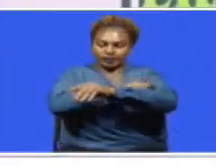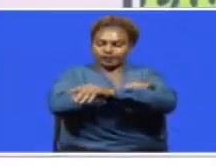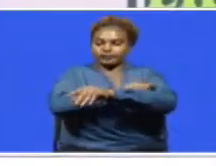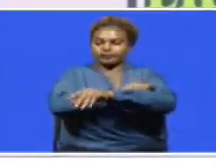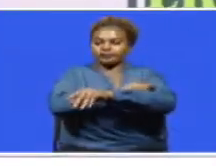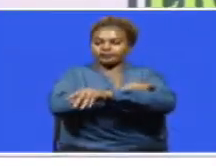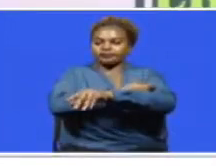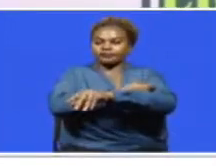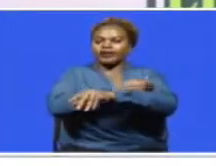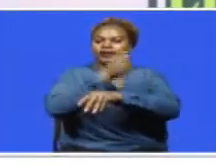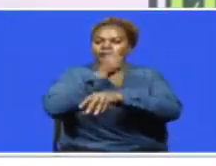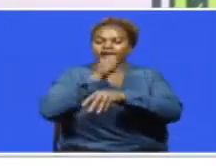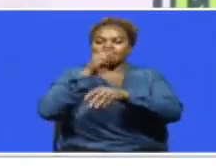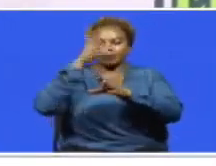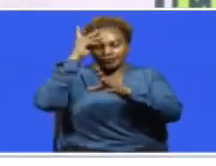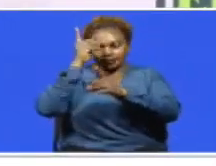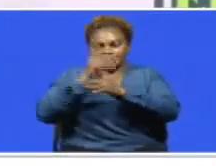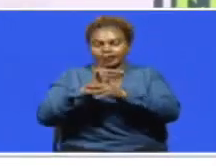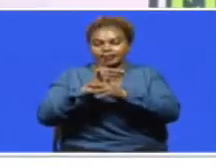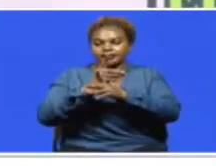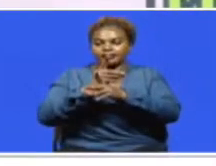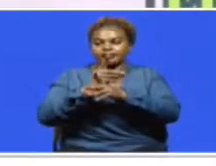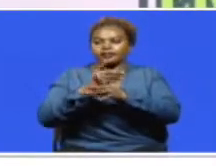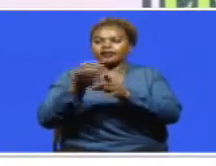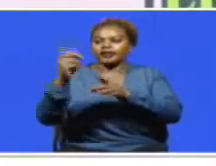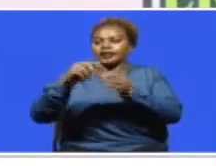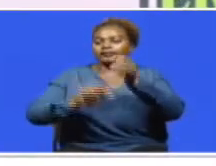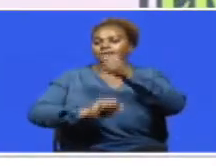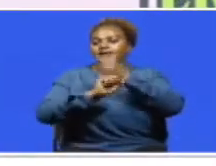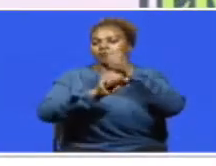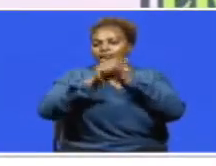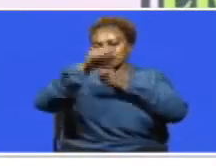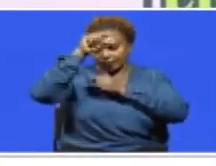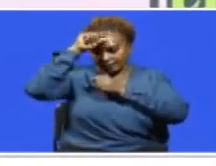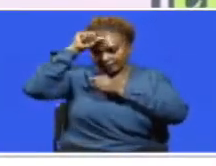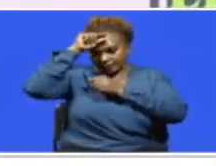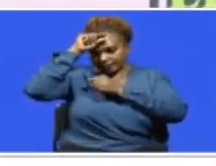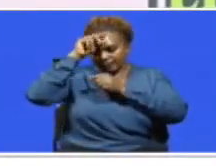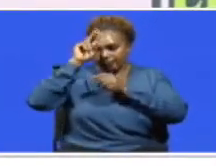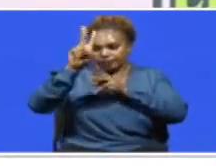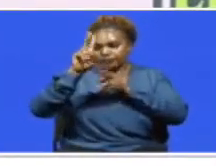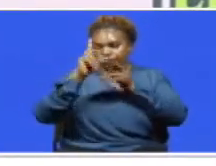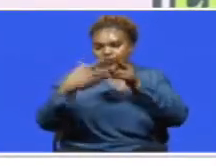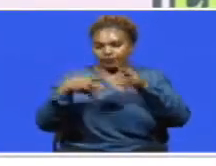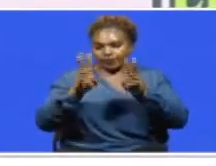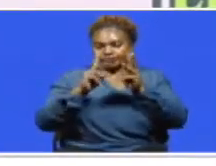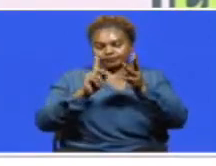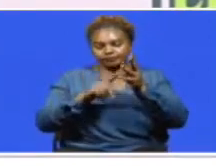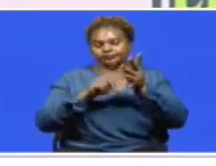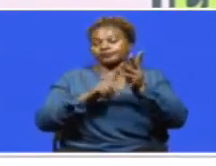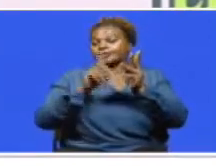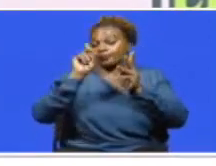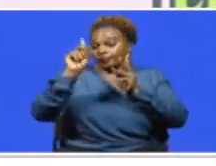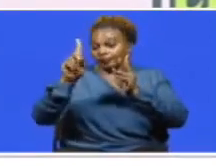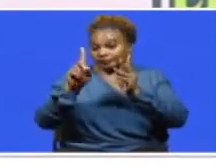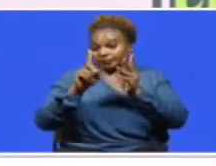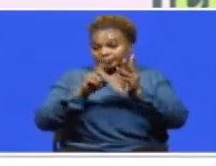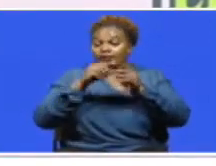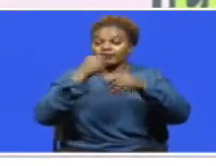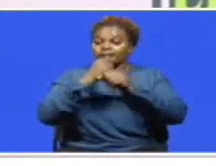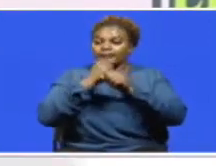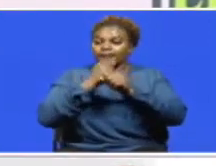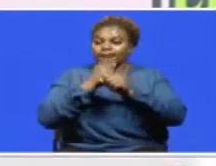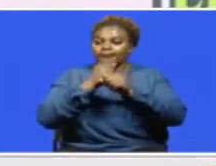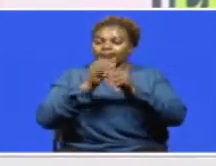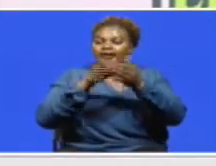exercise. Private sector decided to come and support government in two ways. One, to see what we can do, be